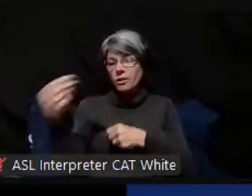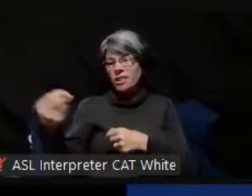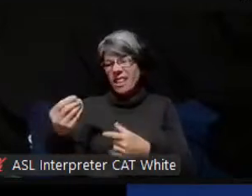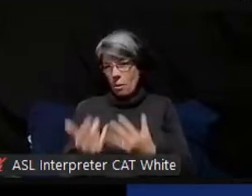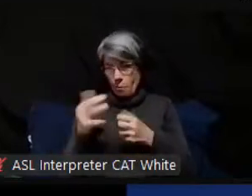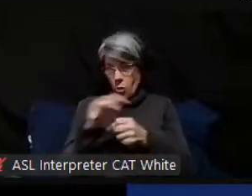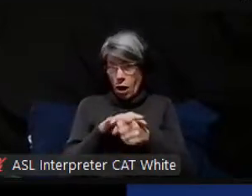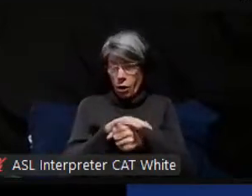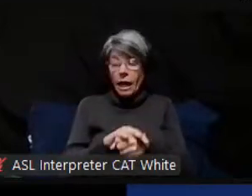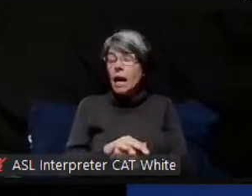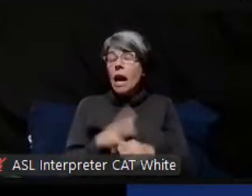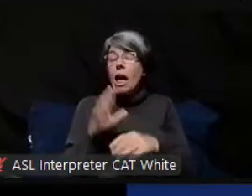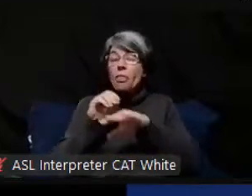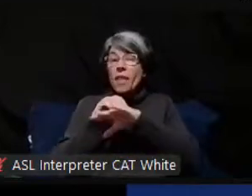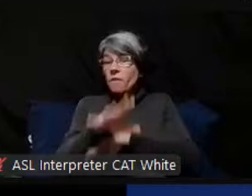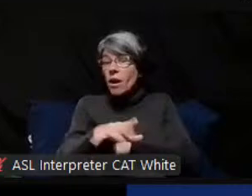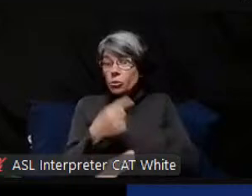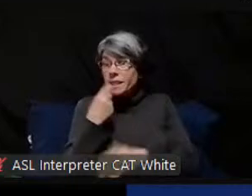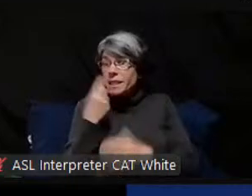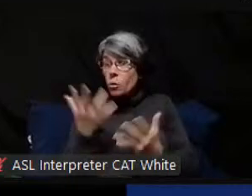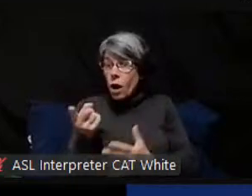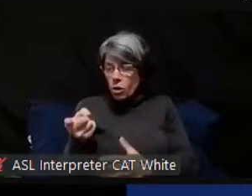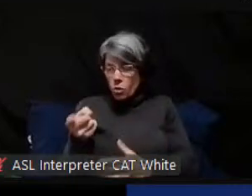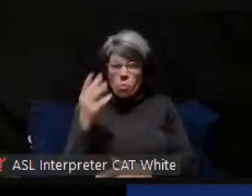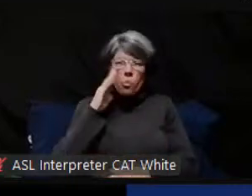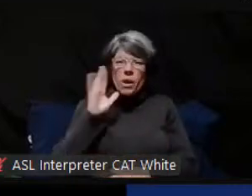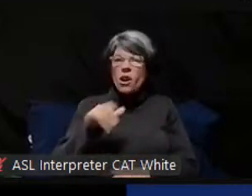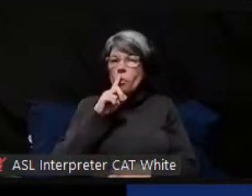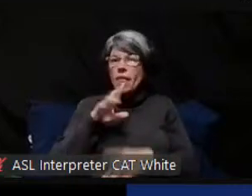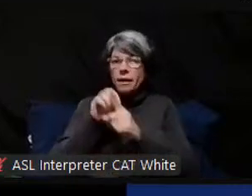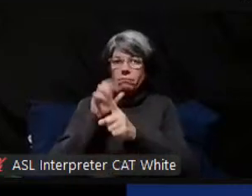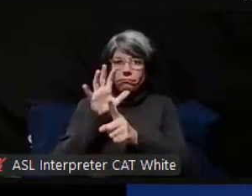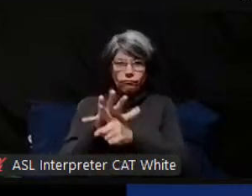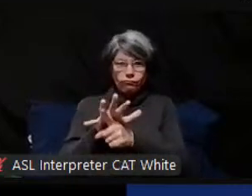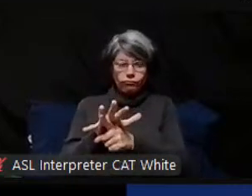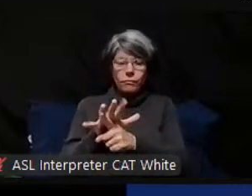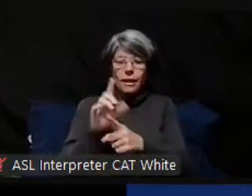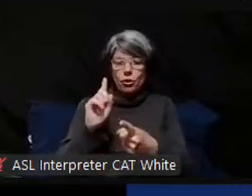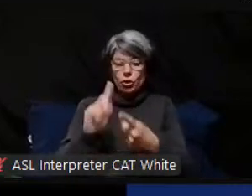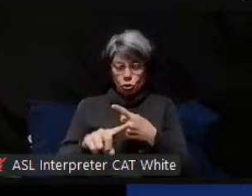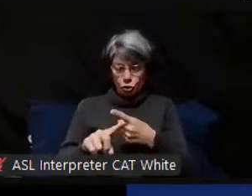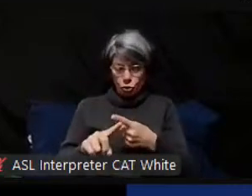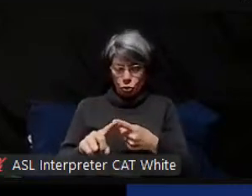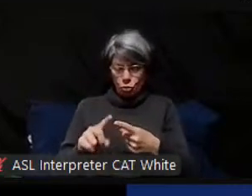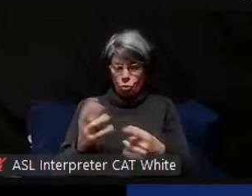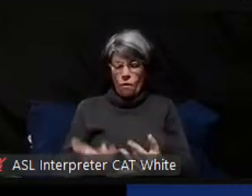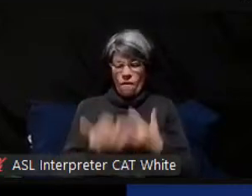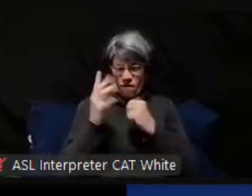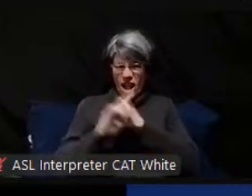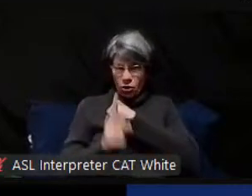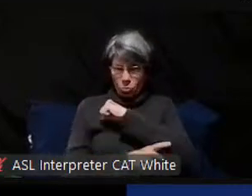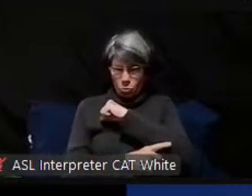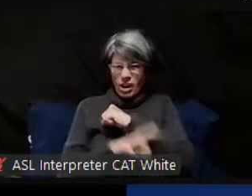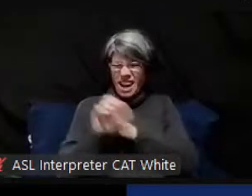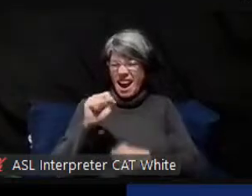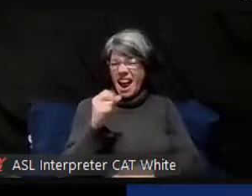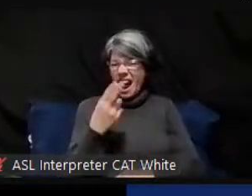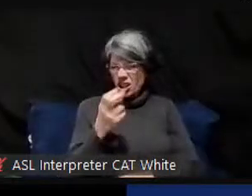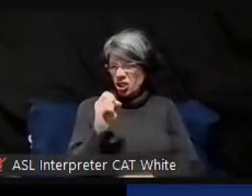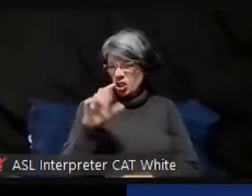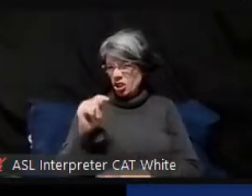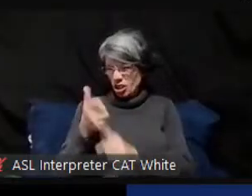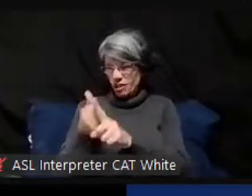area. And essentially what our advisory is saying is that we know that exposure to fire debris ash and soot can